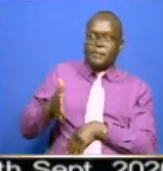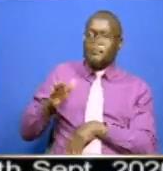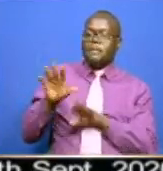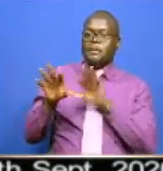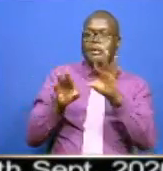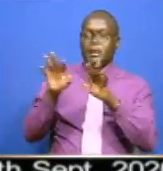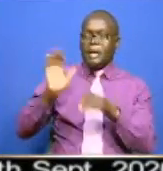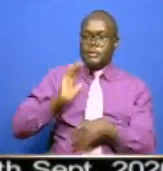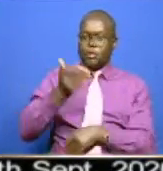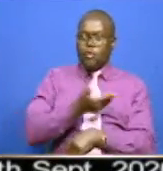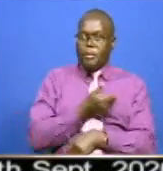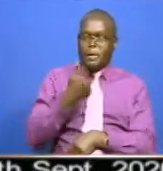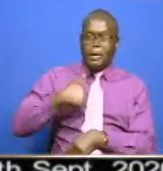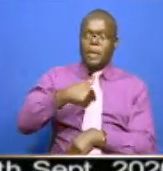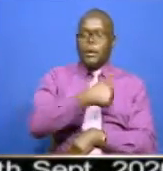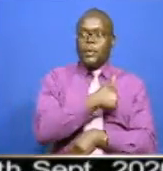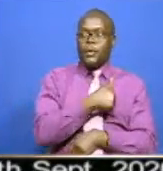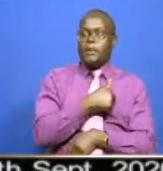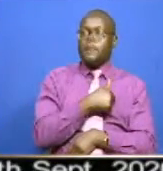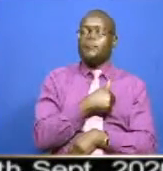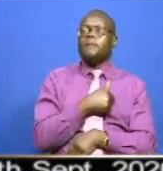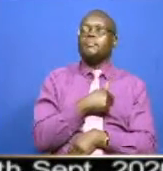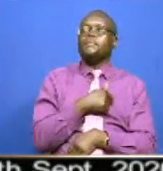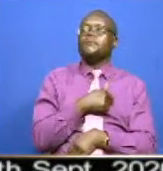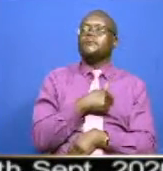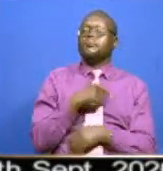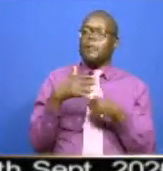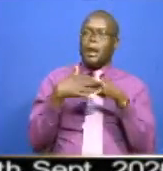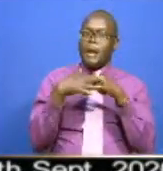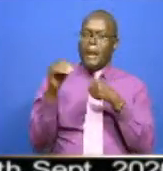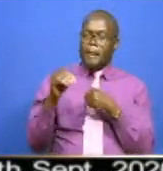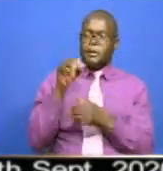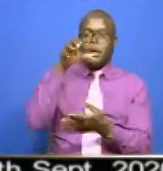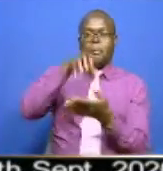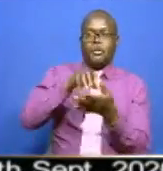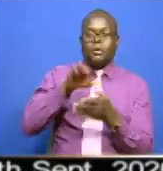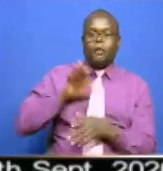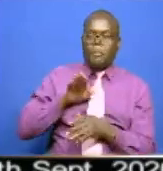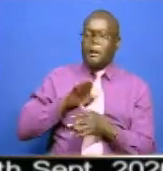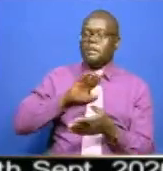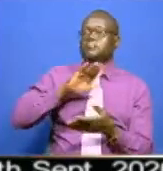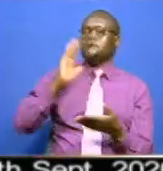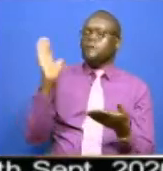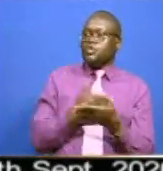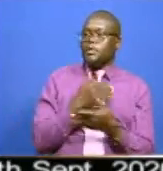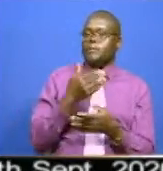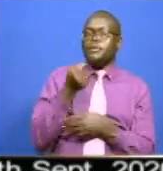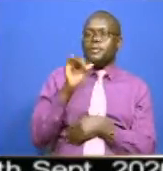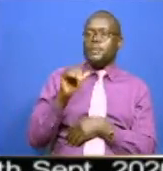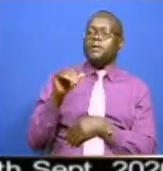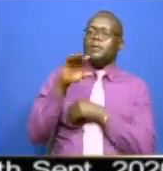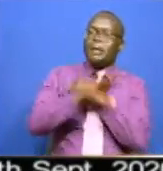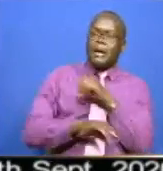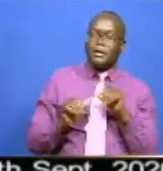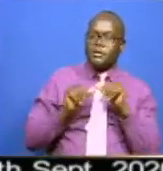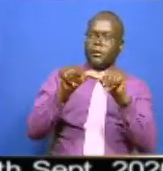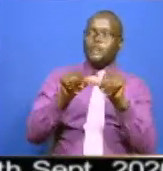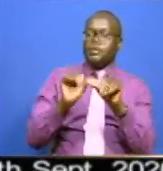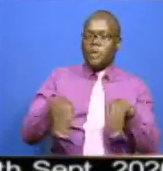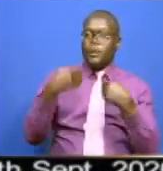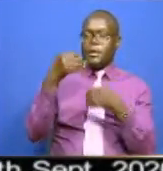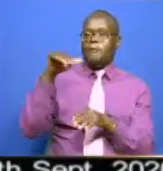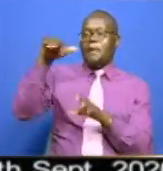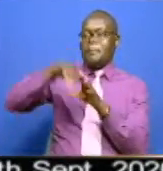committee, we let go of 90 seats that were for women so that the country could move forward, because then we gave them to the men in the